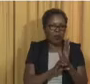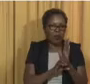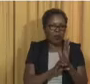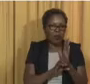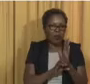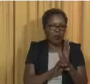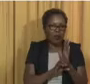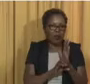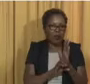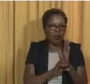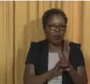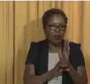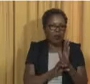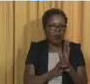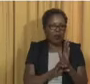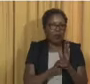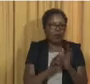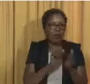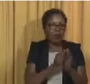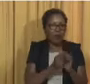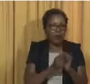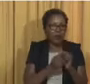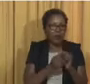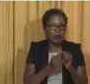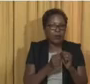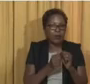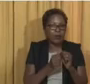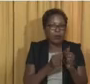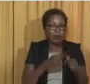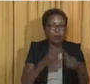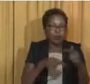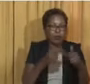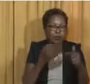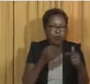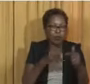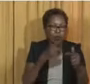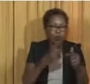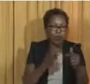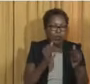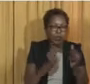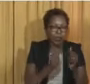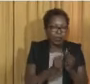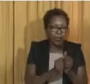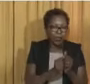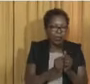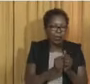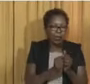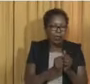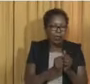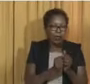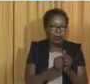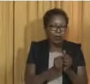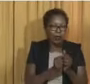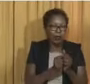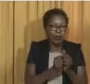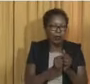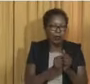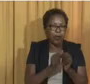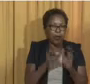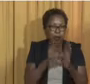the amendment practice post-2010 Kenya illustrates that the tiered amendment